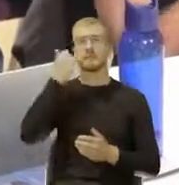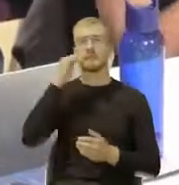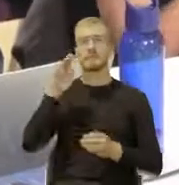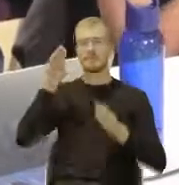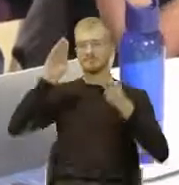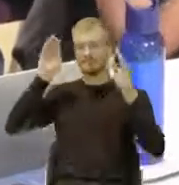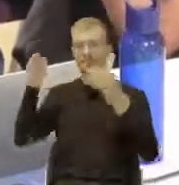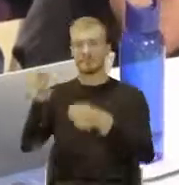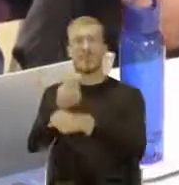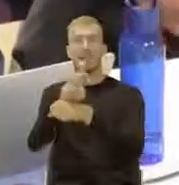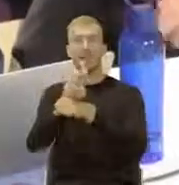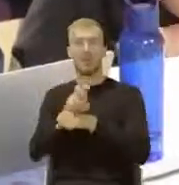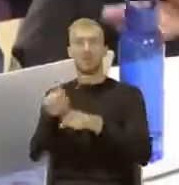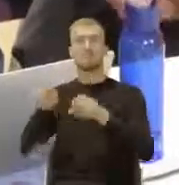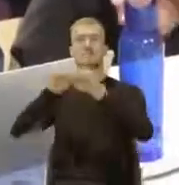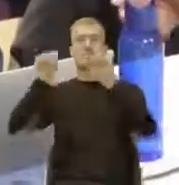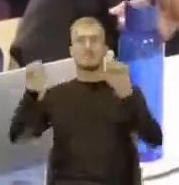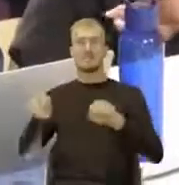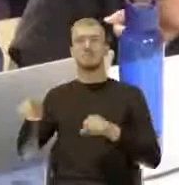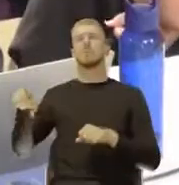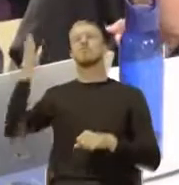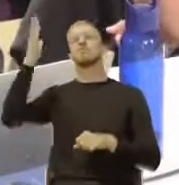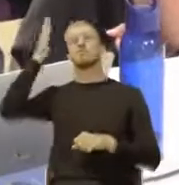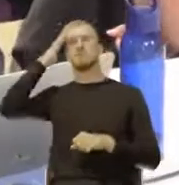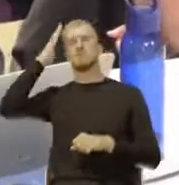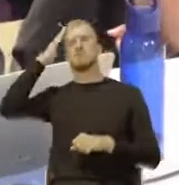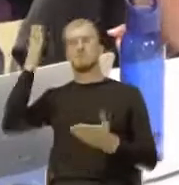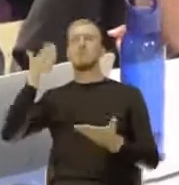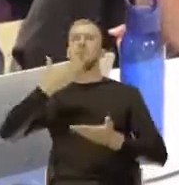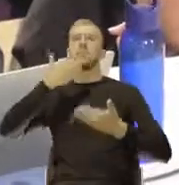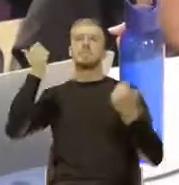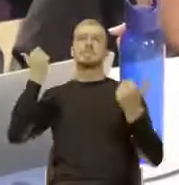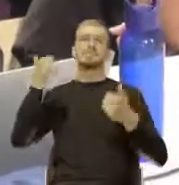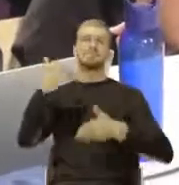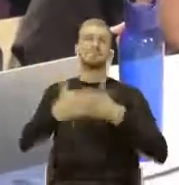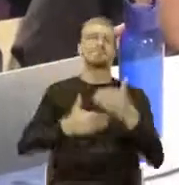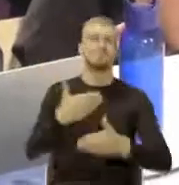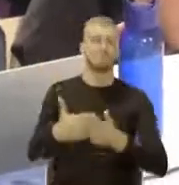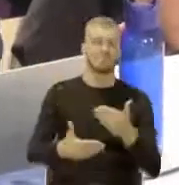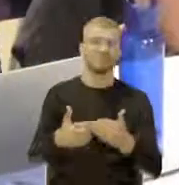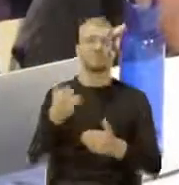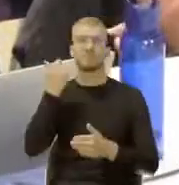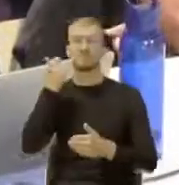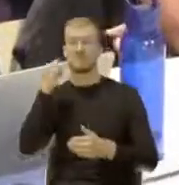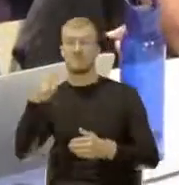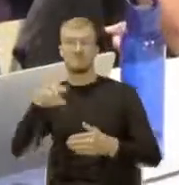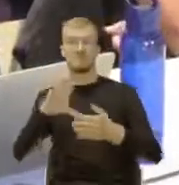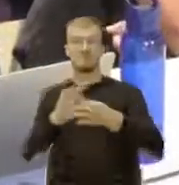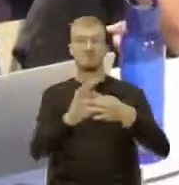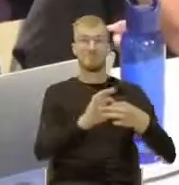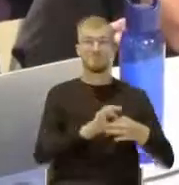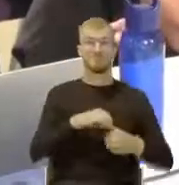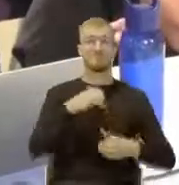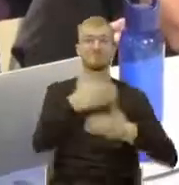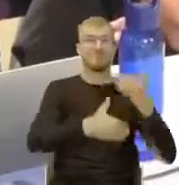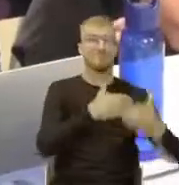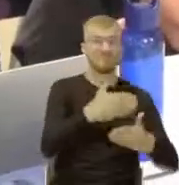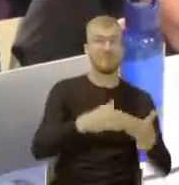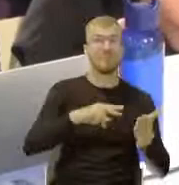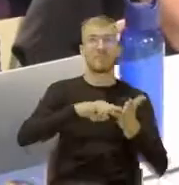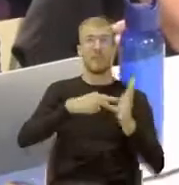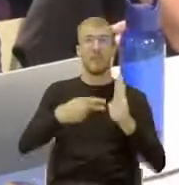a leading role in identifying sectors, planning programs, implementing projects, and evaluating progress.